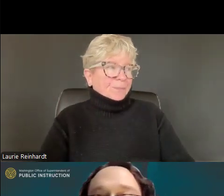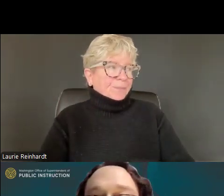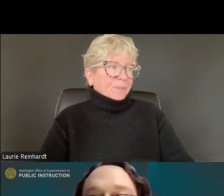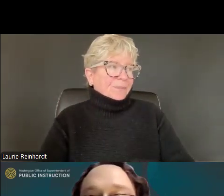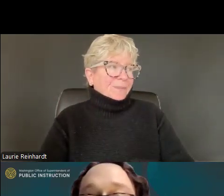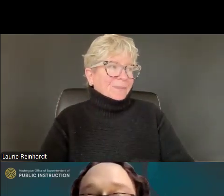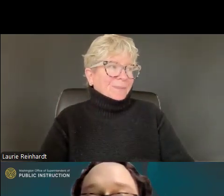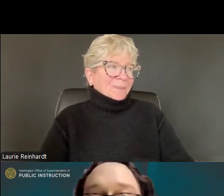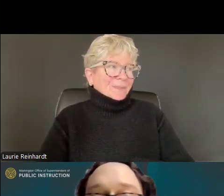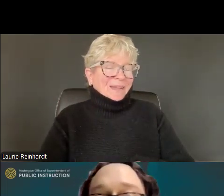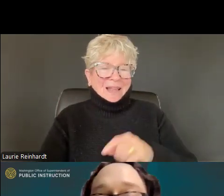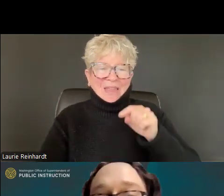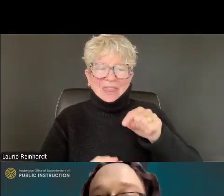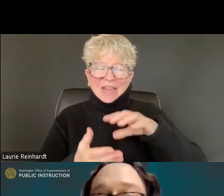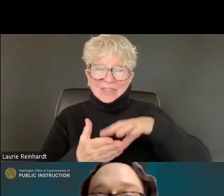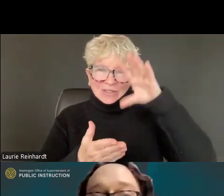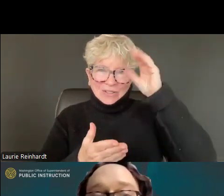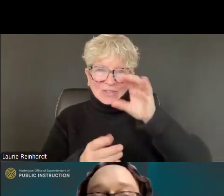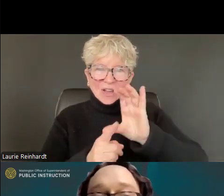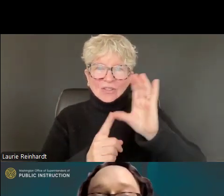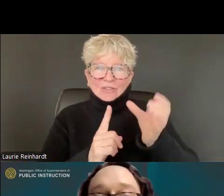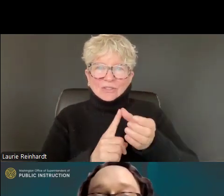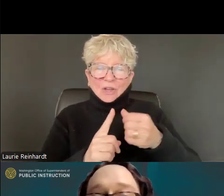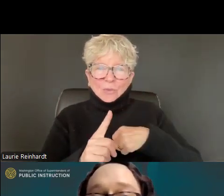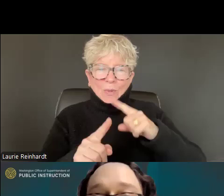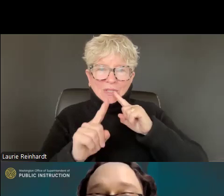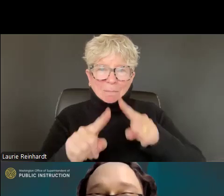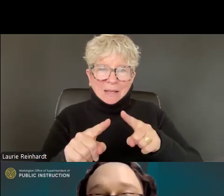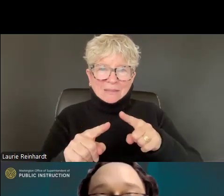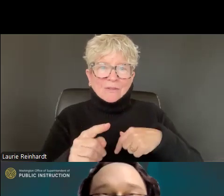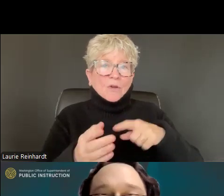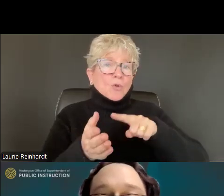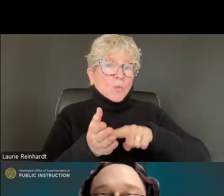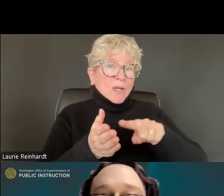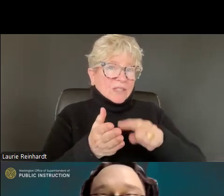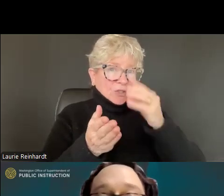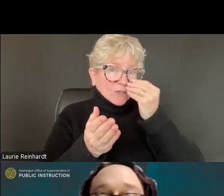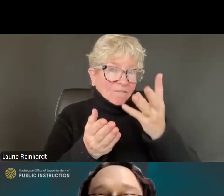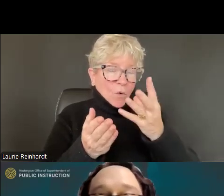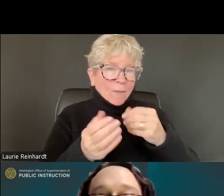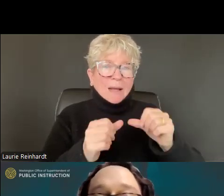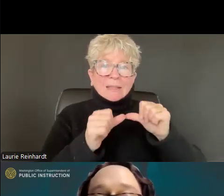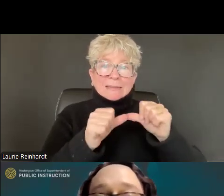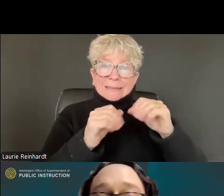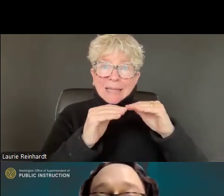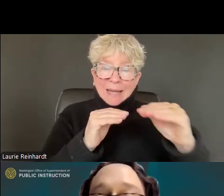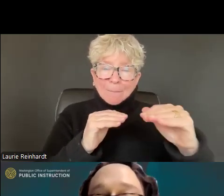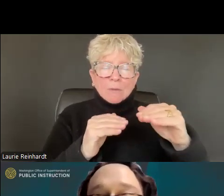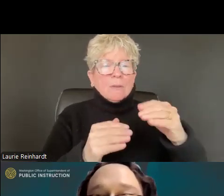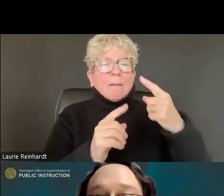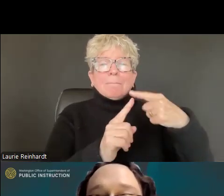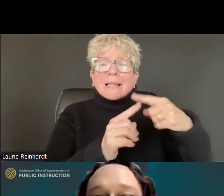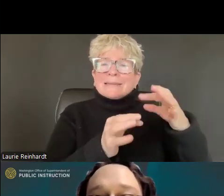And this learning is culturally responsive, research informed, sustainable, and simple to follow so that the content